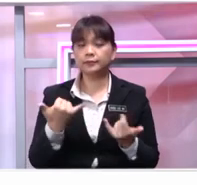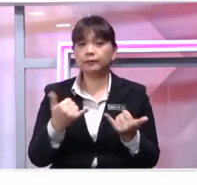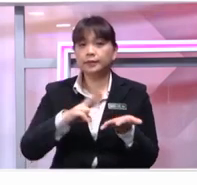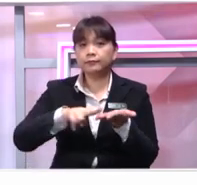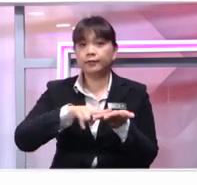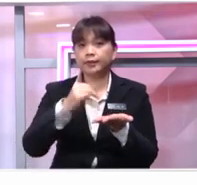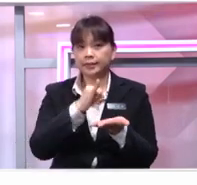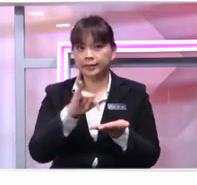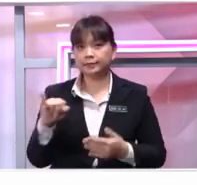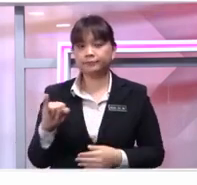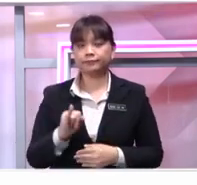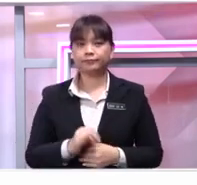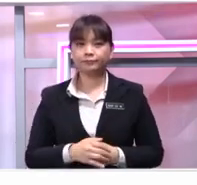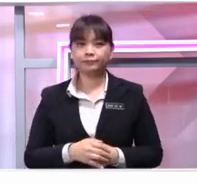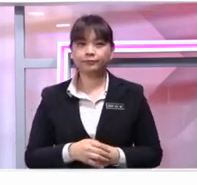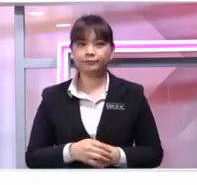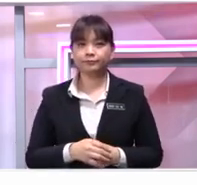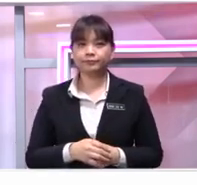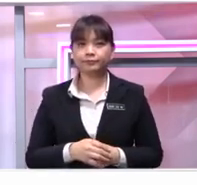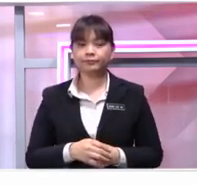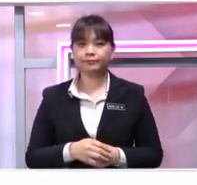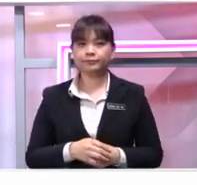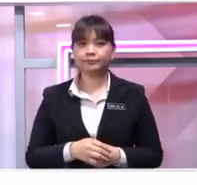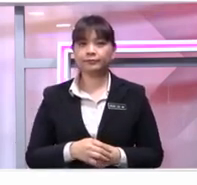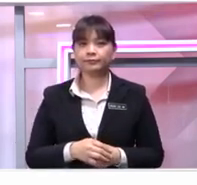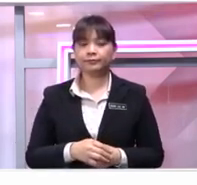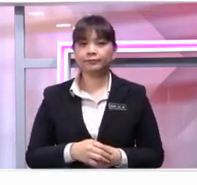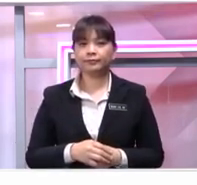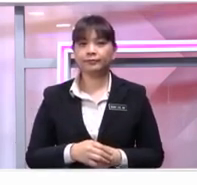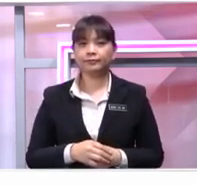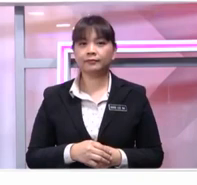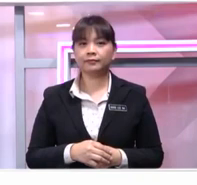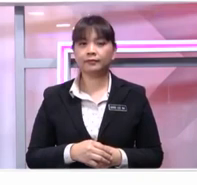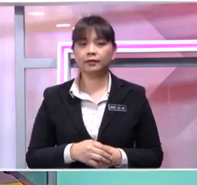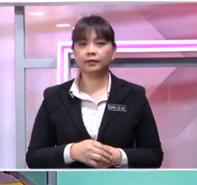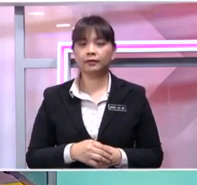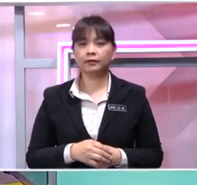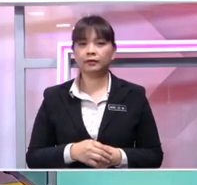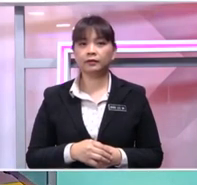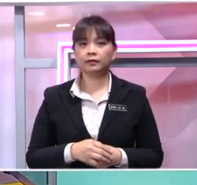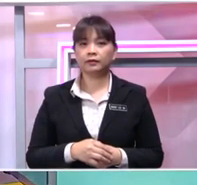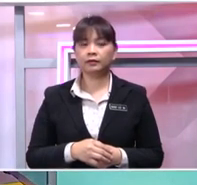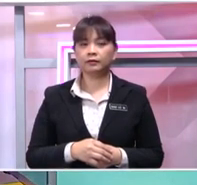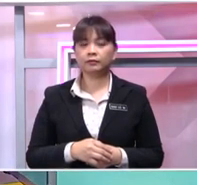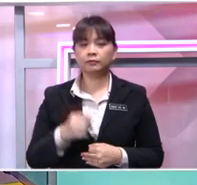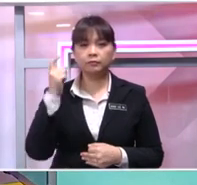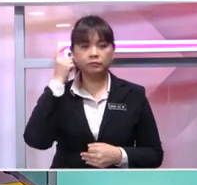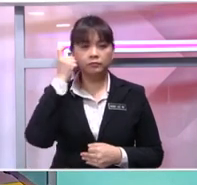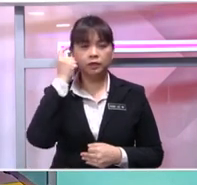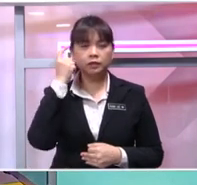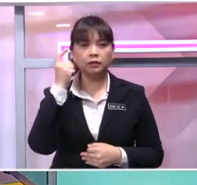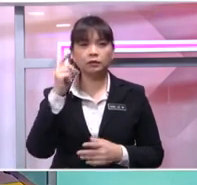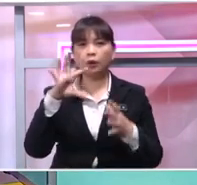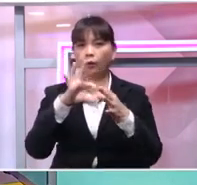but I'm thinking about deactivating it. Okay. She's the member of the social networking site, but thinking of deactivating